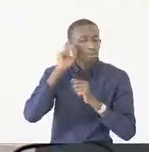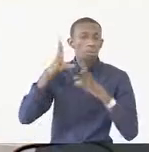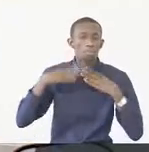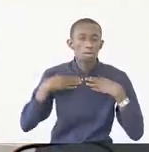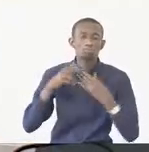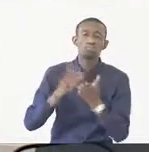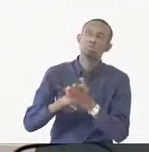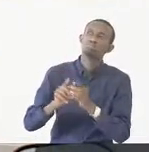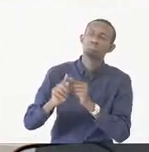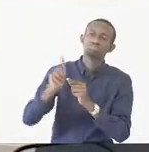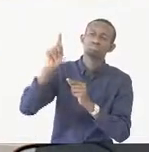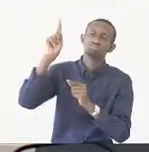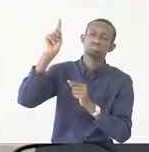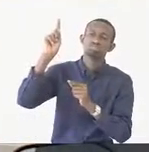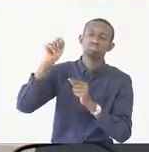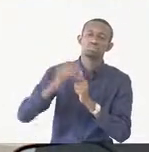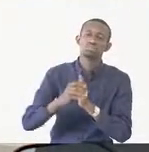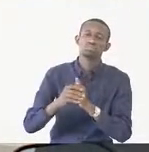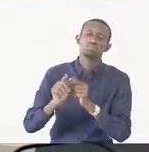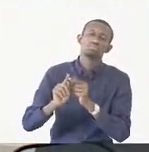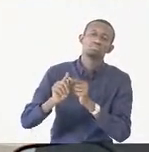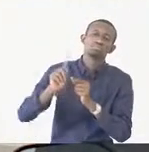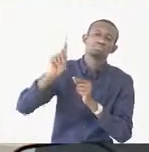the adjacent, as the